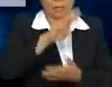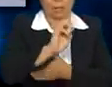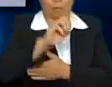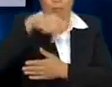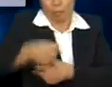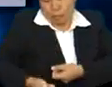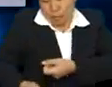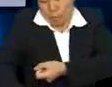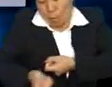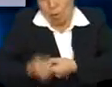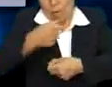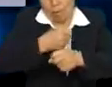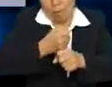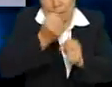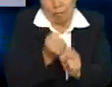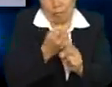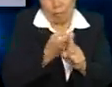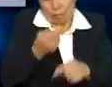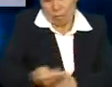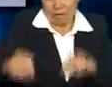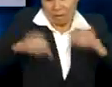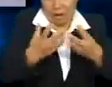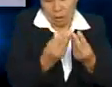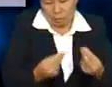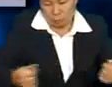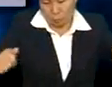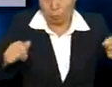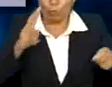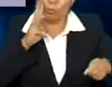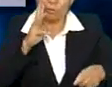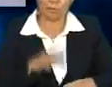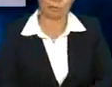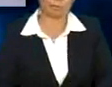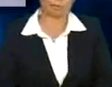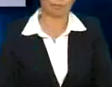This mop is made from material that can absorb water.